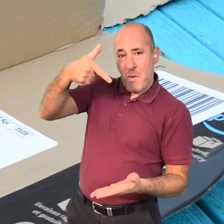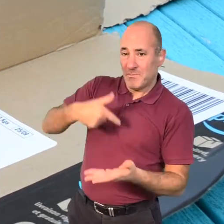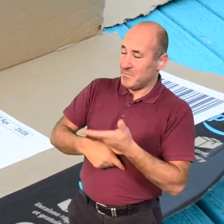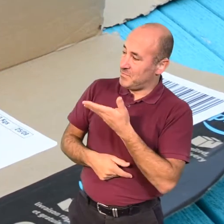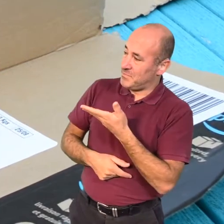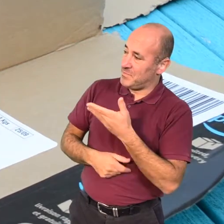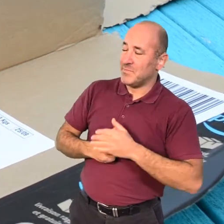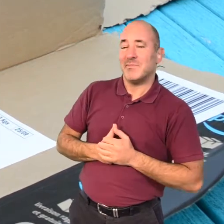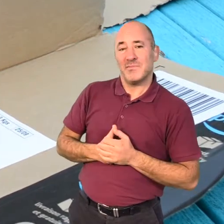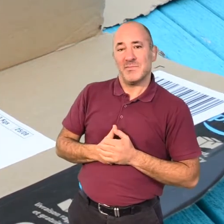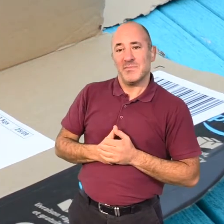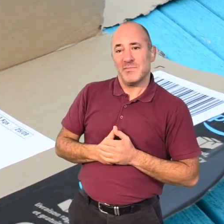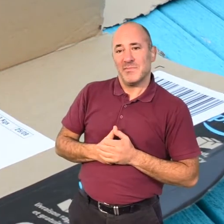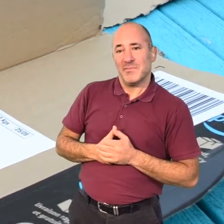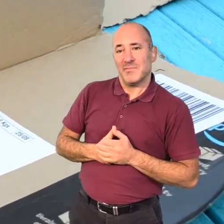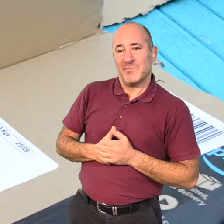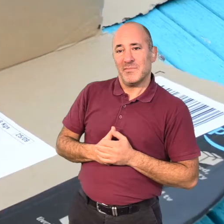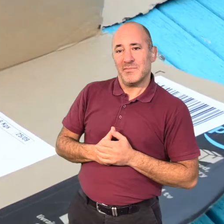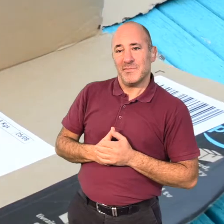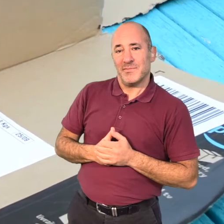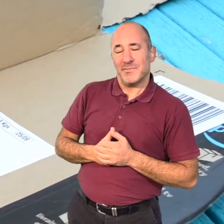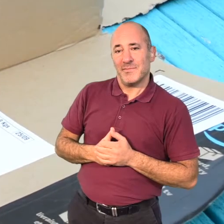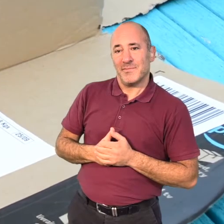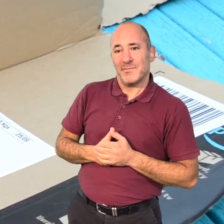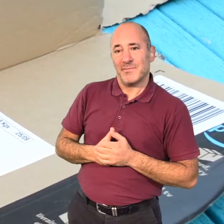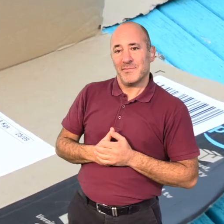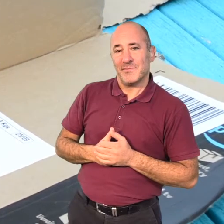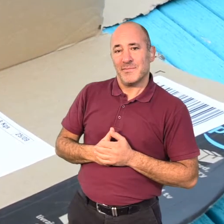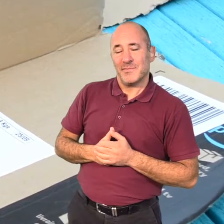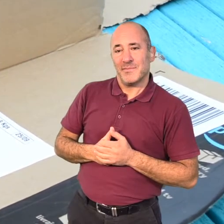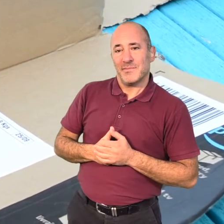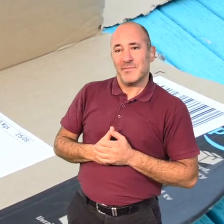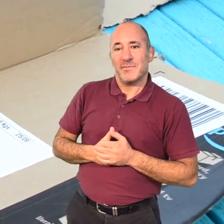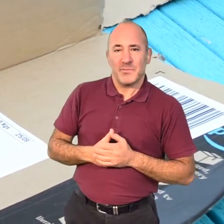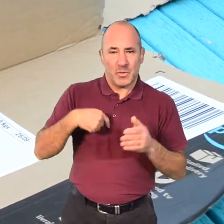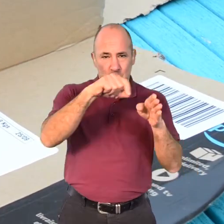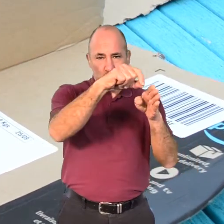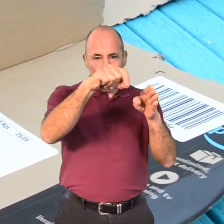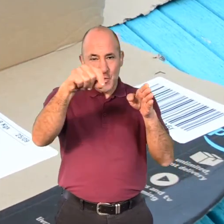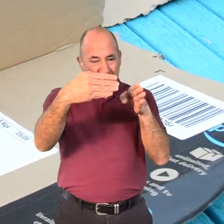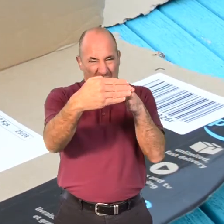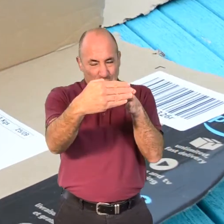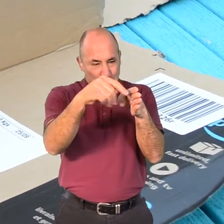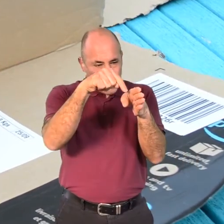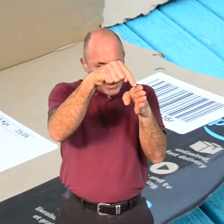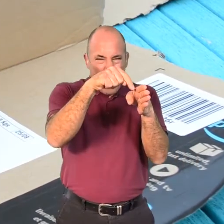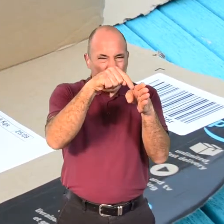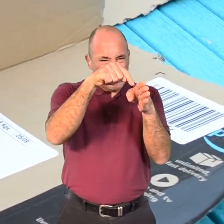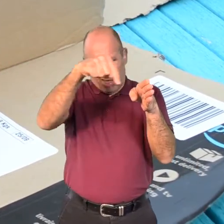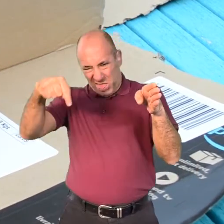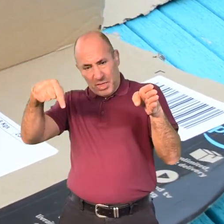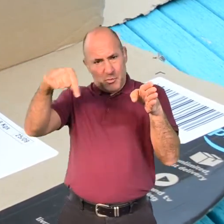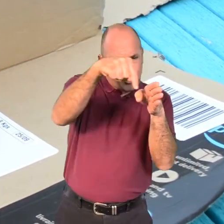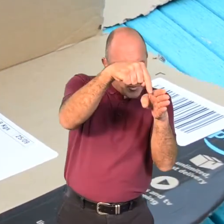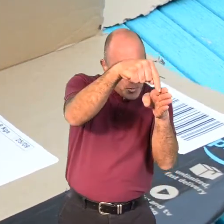which will show me drawing onto the box. So, we're going to draw a rectangle,